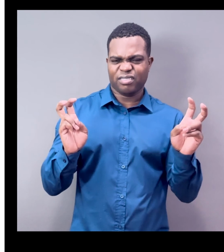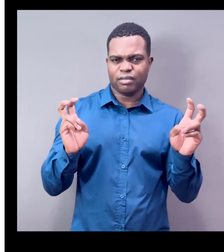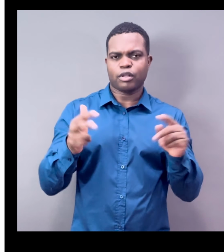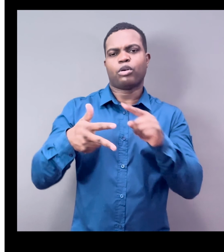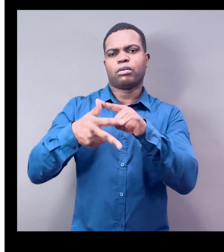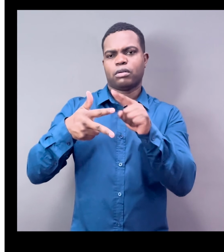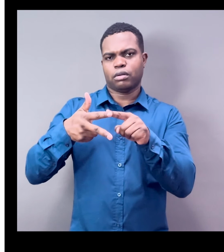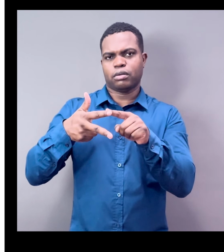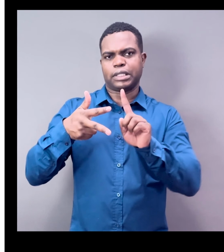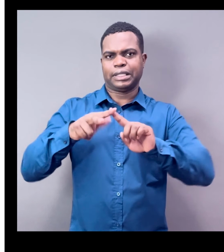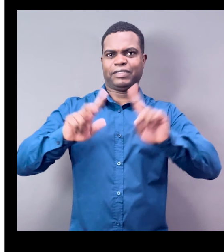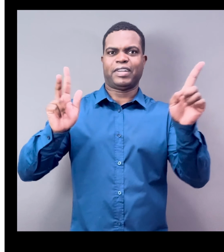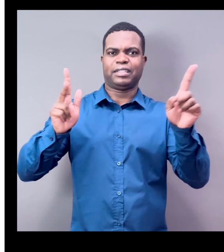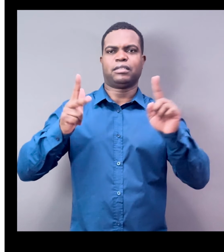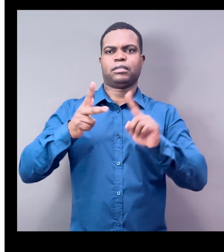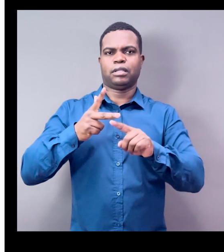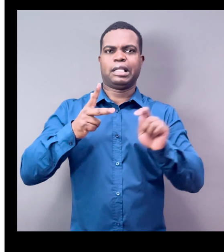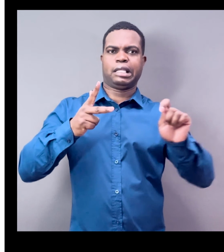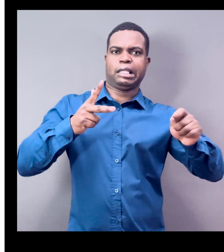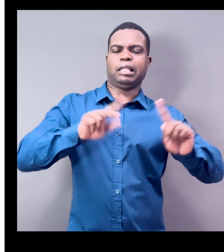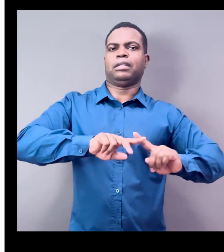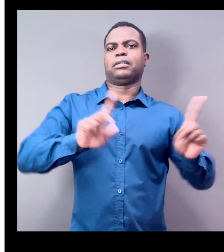able to engage them accordingly.